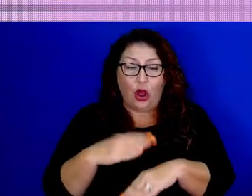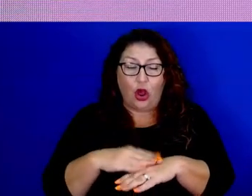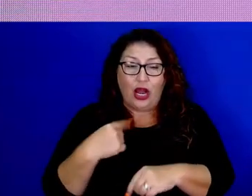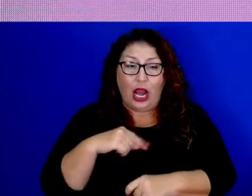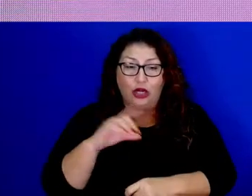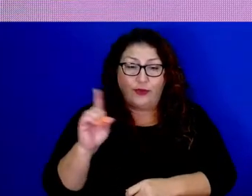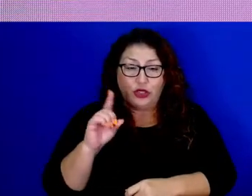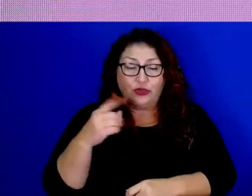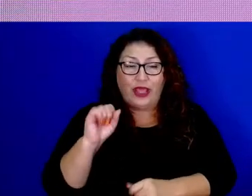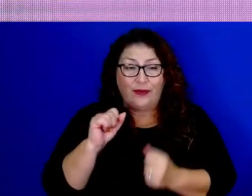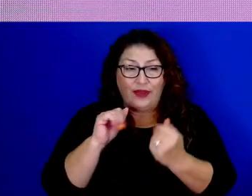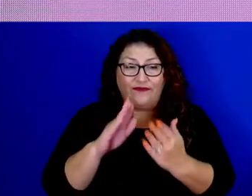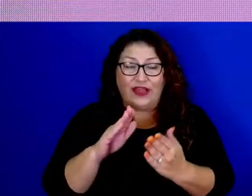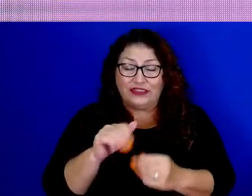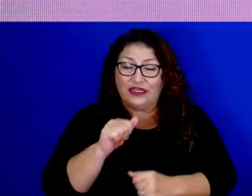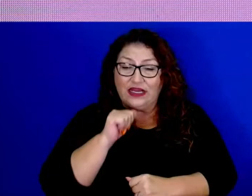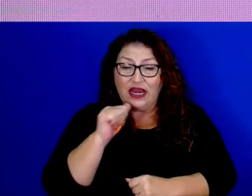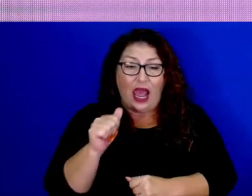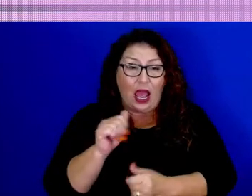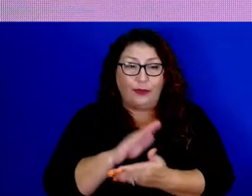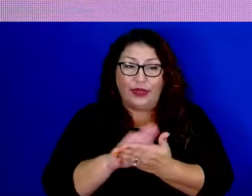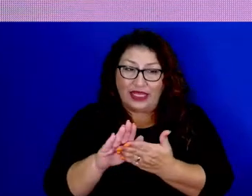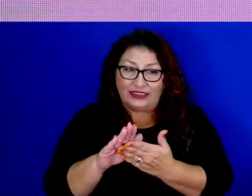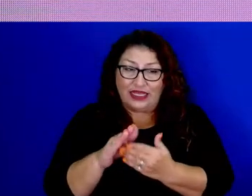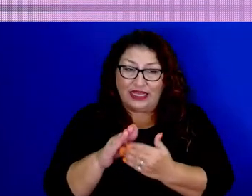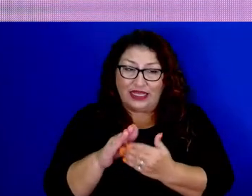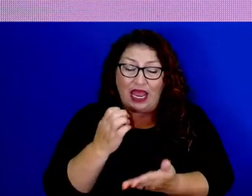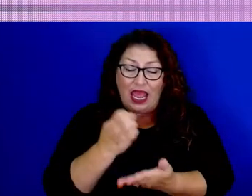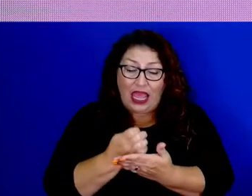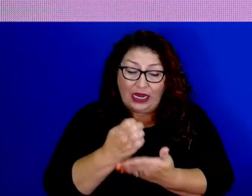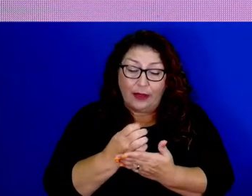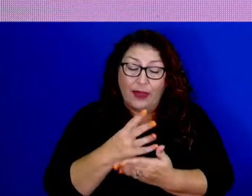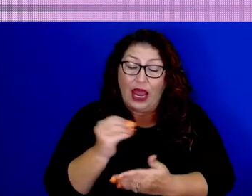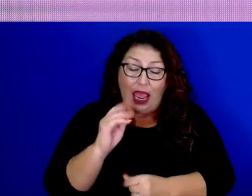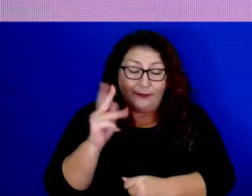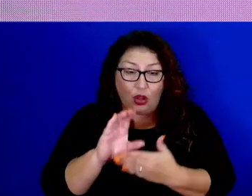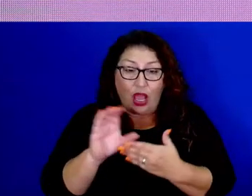unpleasant economic and political consequences.